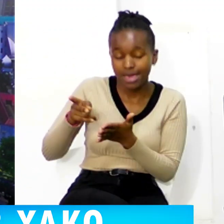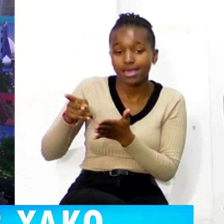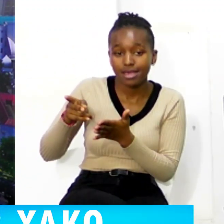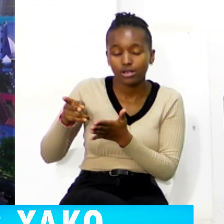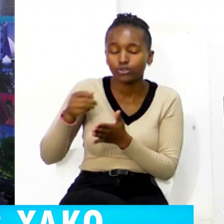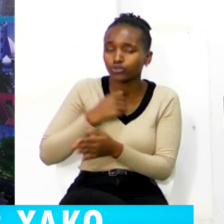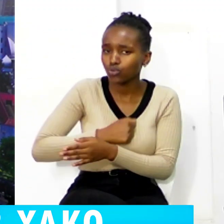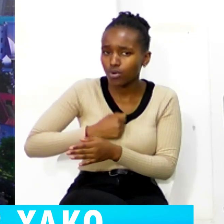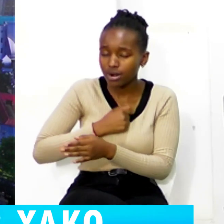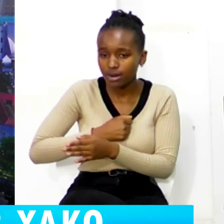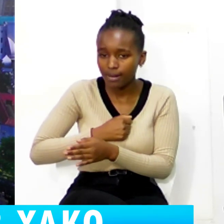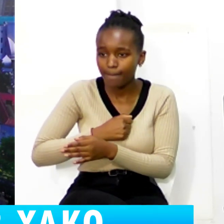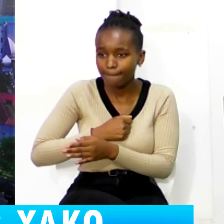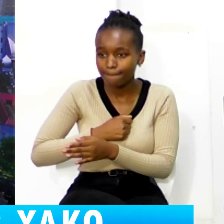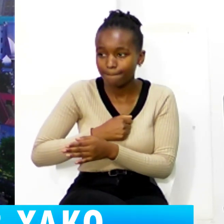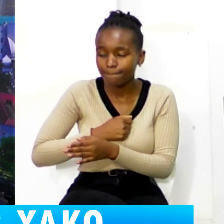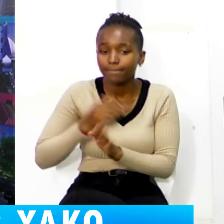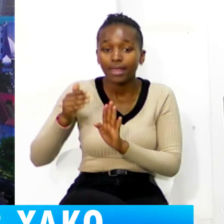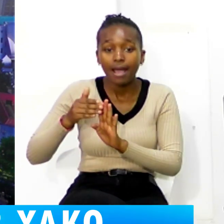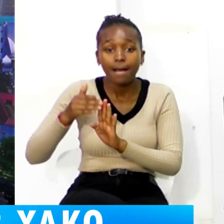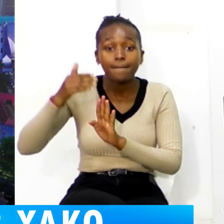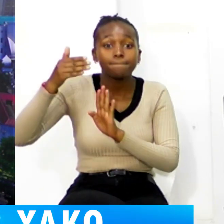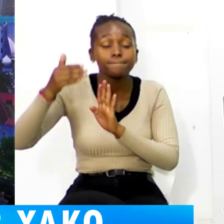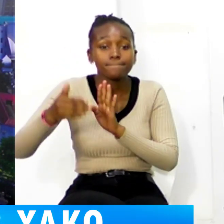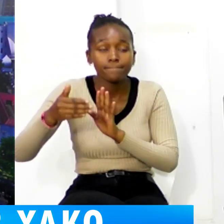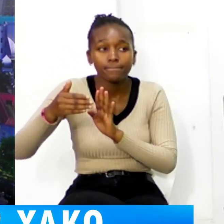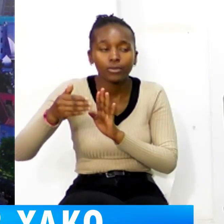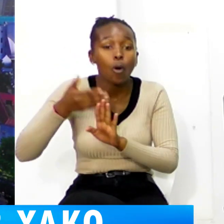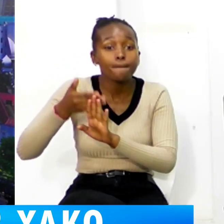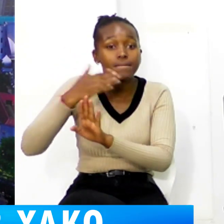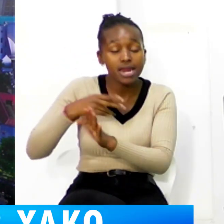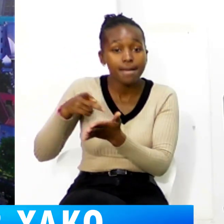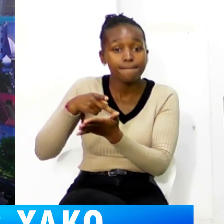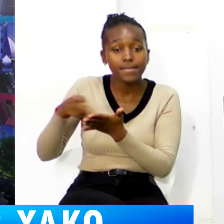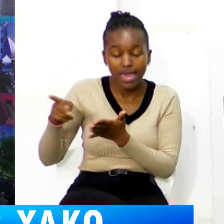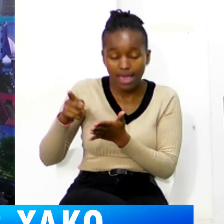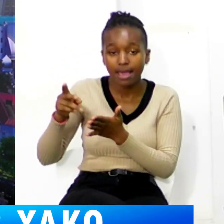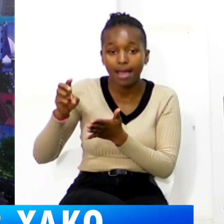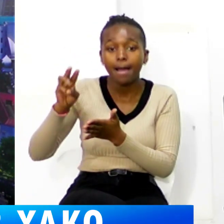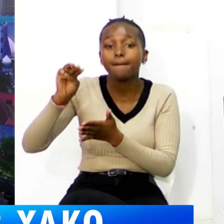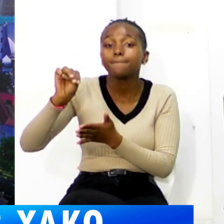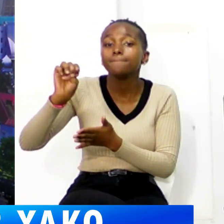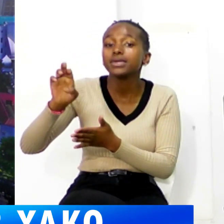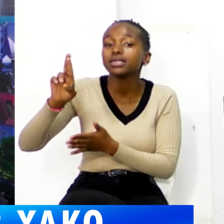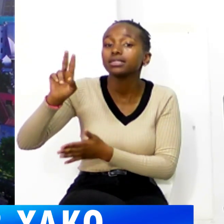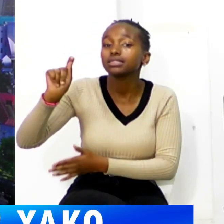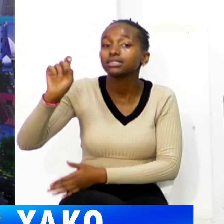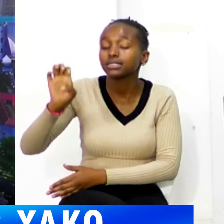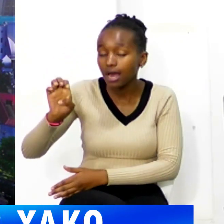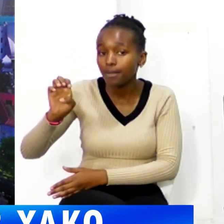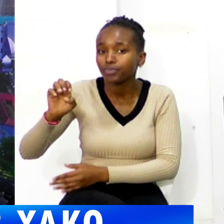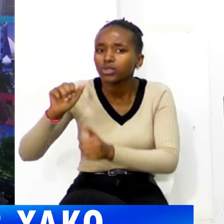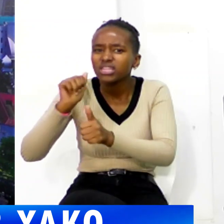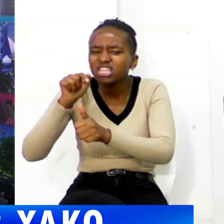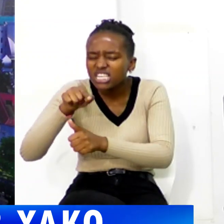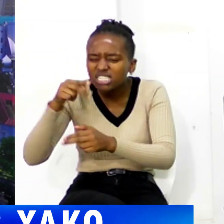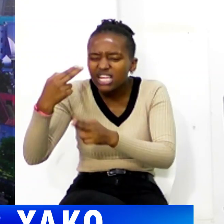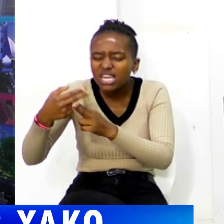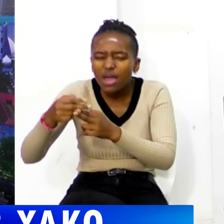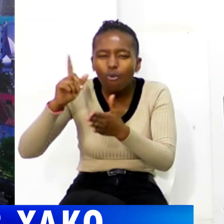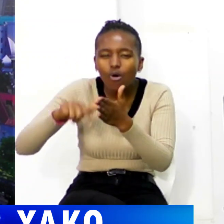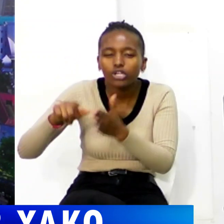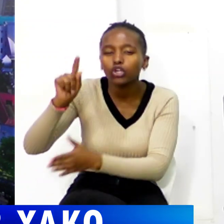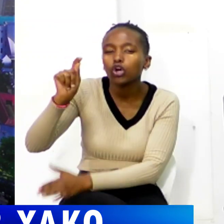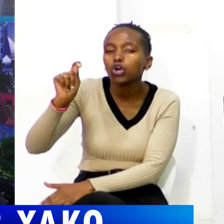prepaid meters, the meters that Kenyans normally call token. Yes. The token meters. Yes. These particular